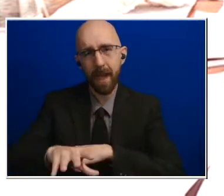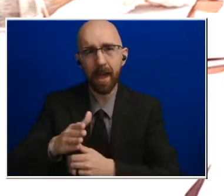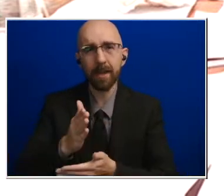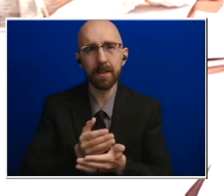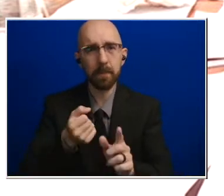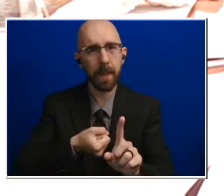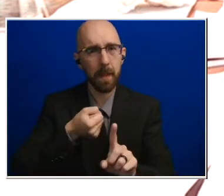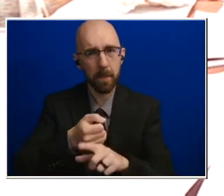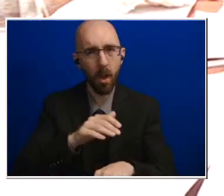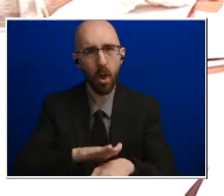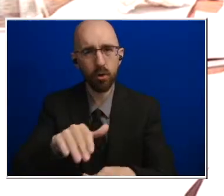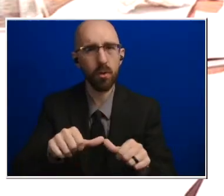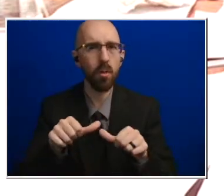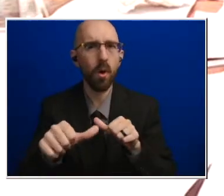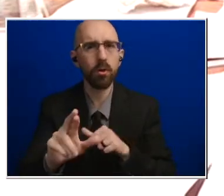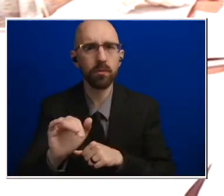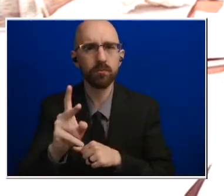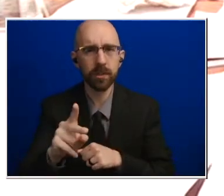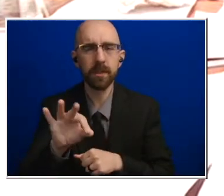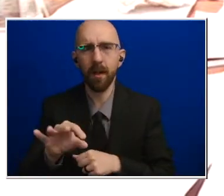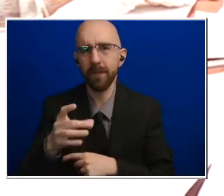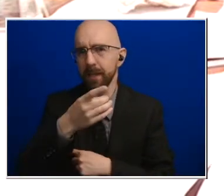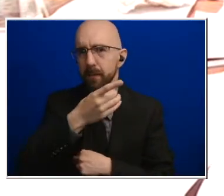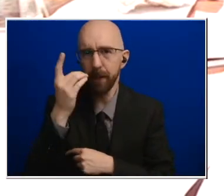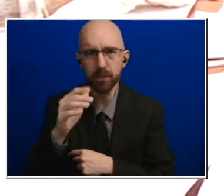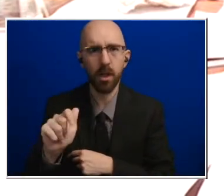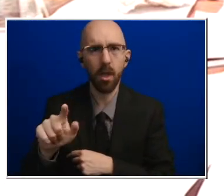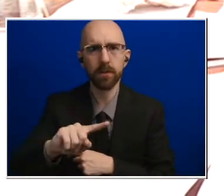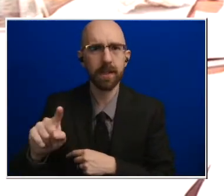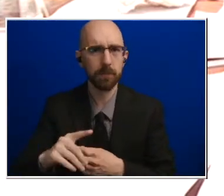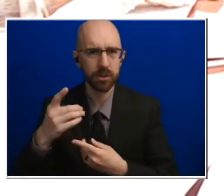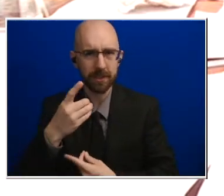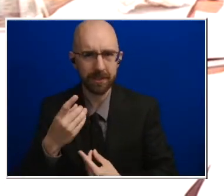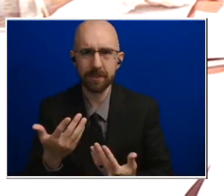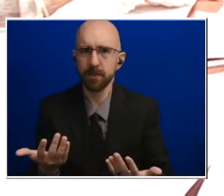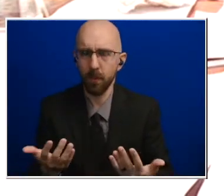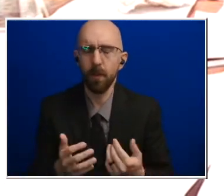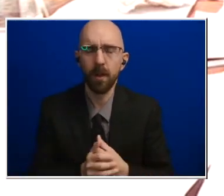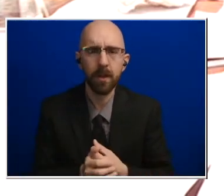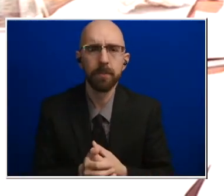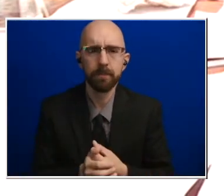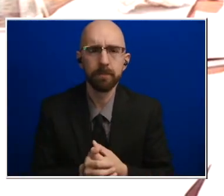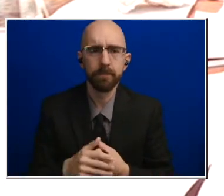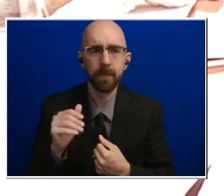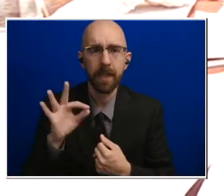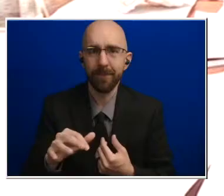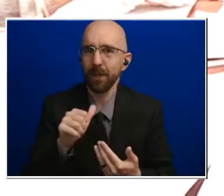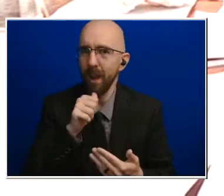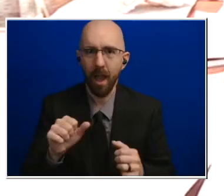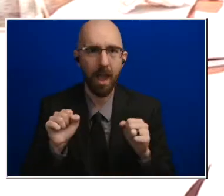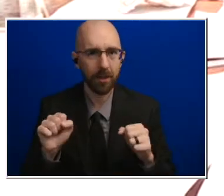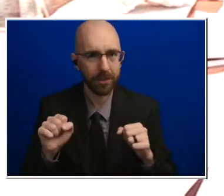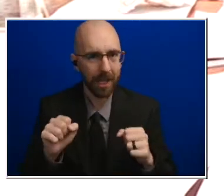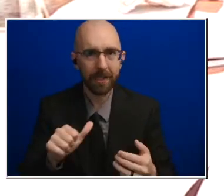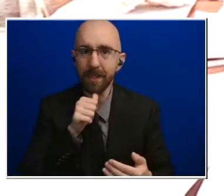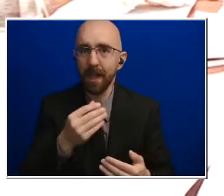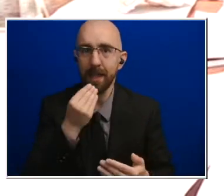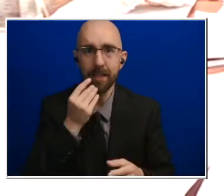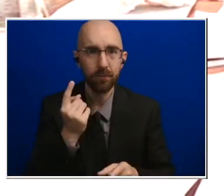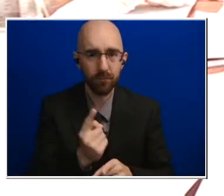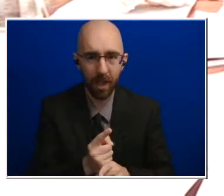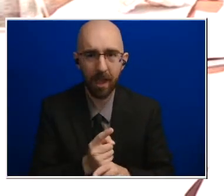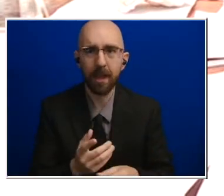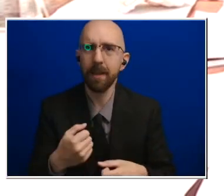your long-term risk of dementia and Alzheimer's disease. So if you're not exercising, if you're not eating right, make